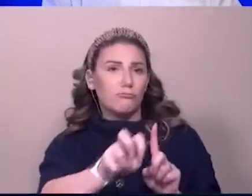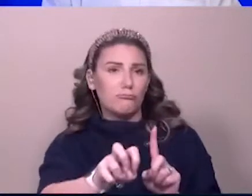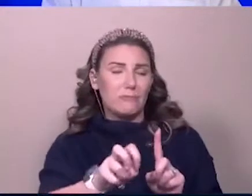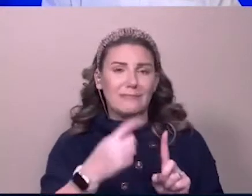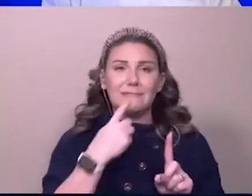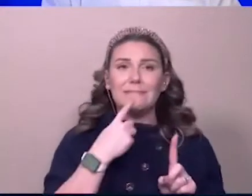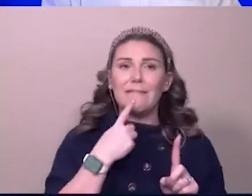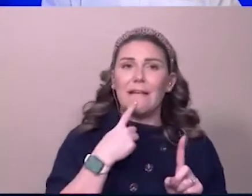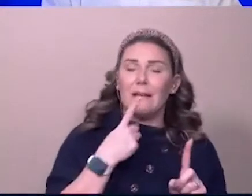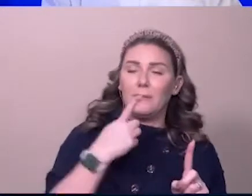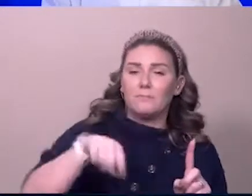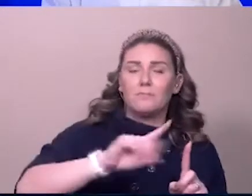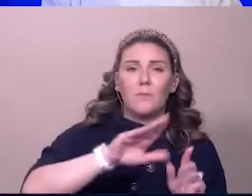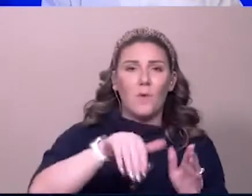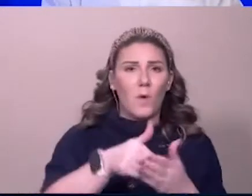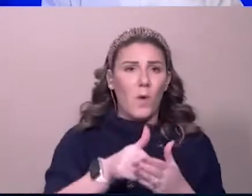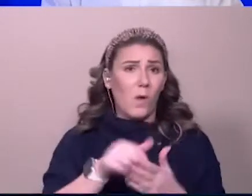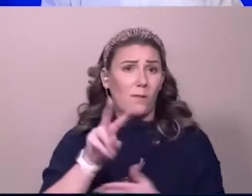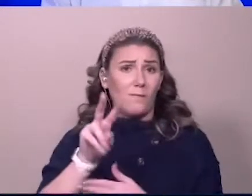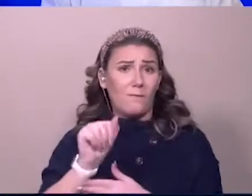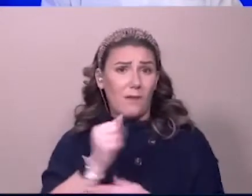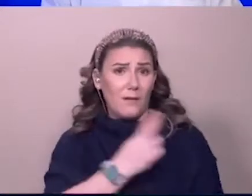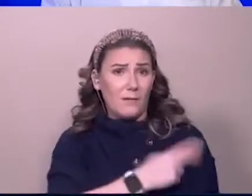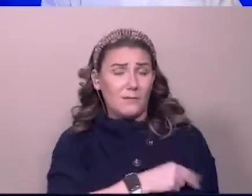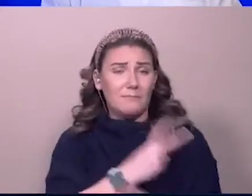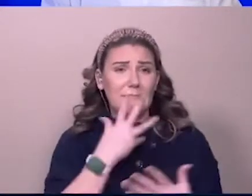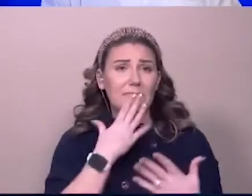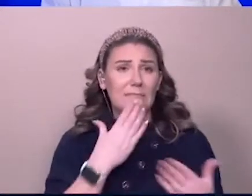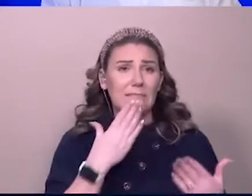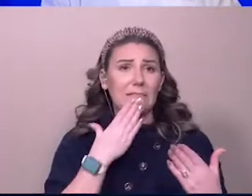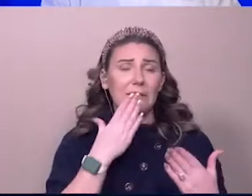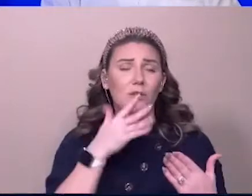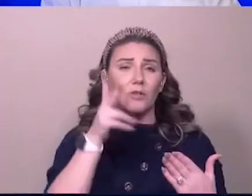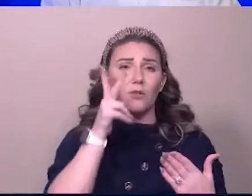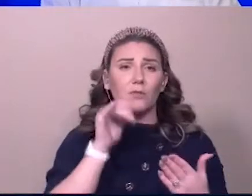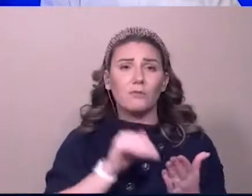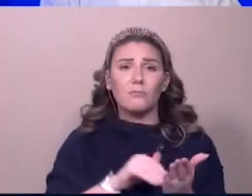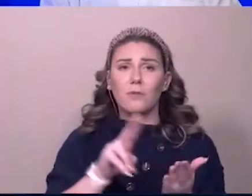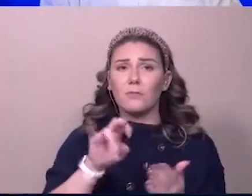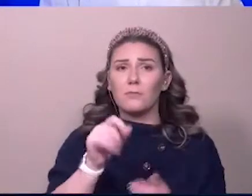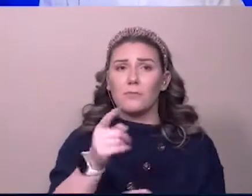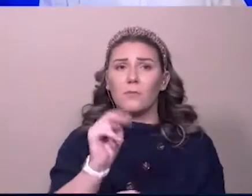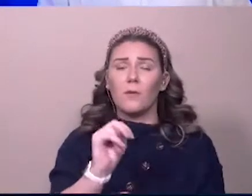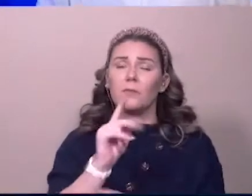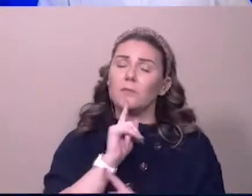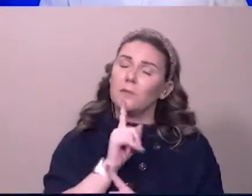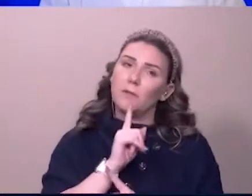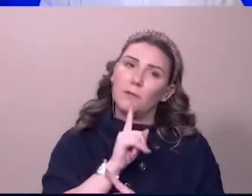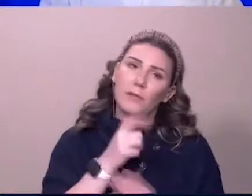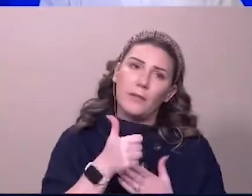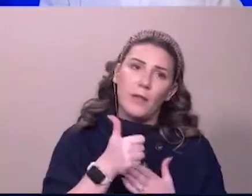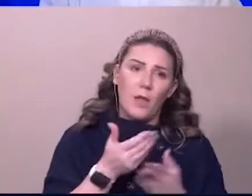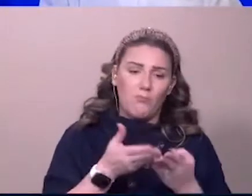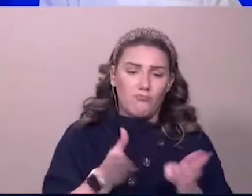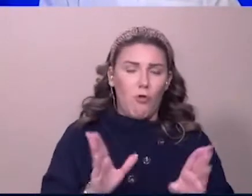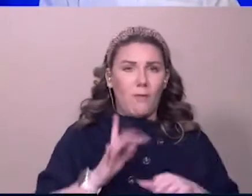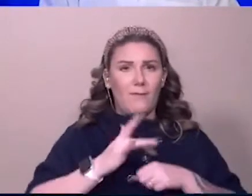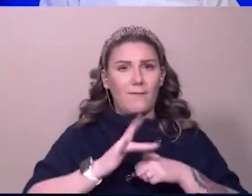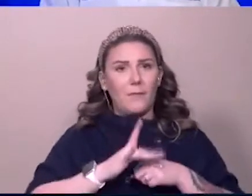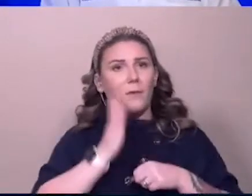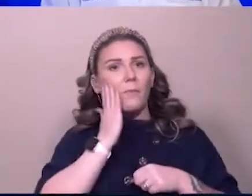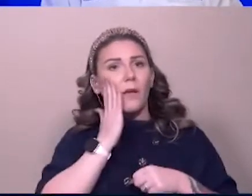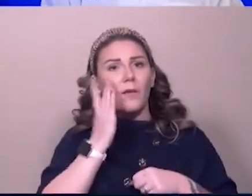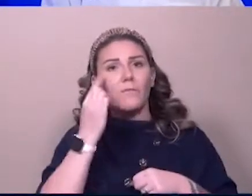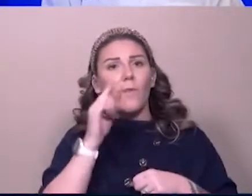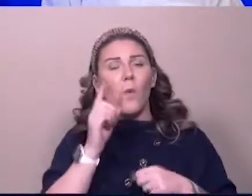all the VAs, thank you. As we heard from Dr. Watson early on, that really did make a difference to open up those beds to non-veterans. So thanks